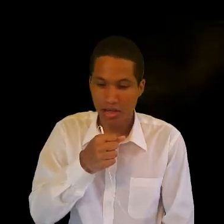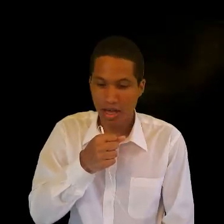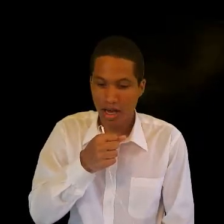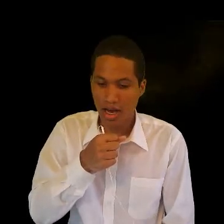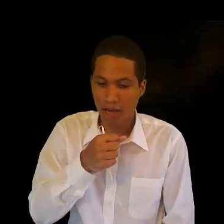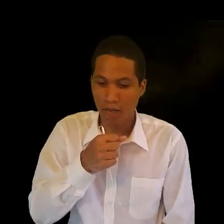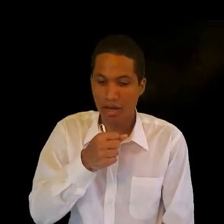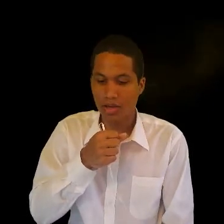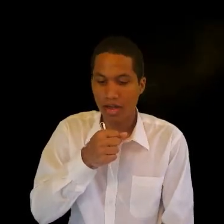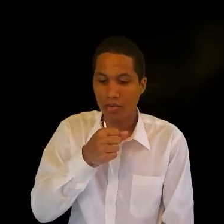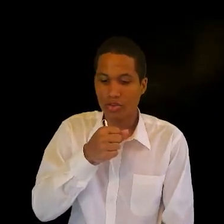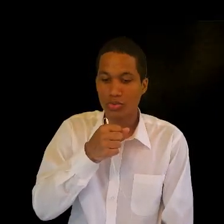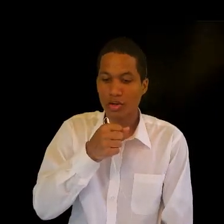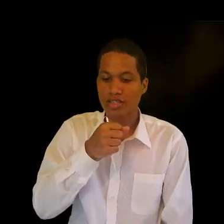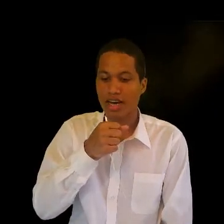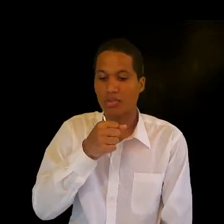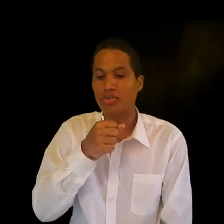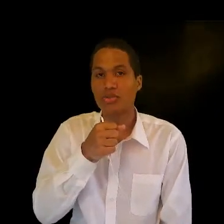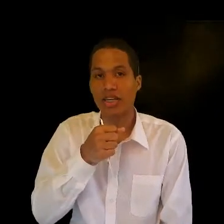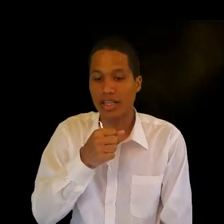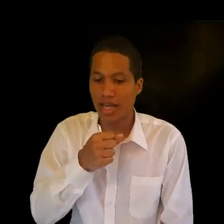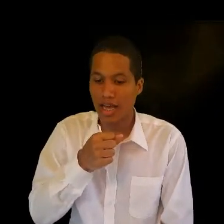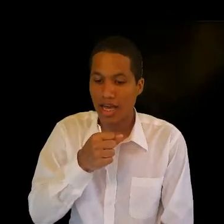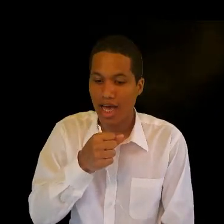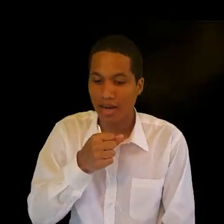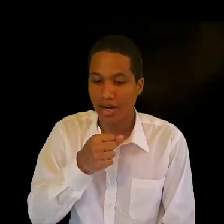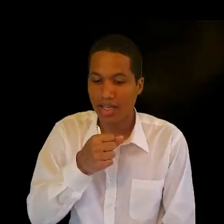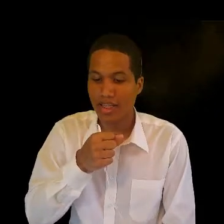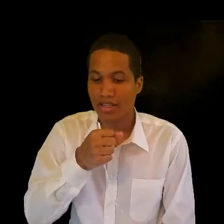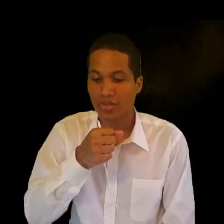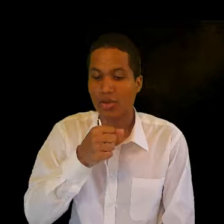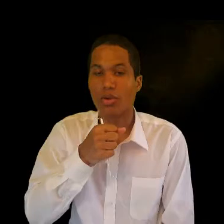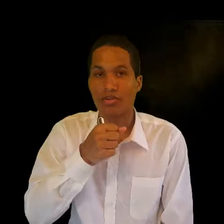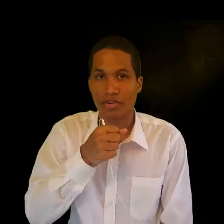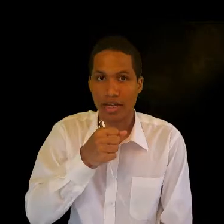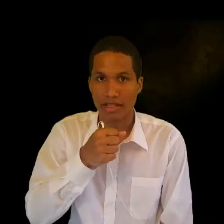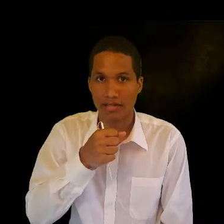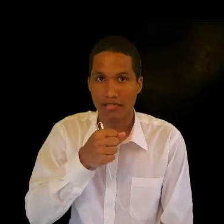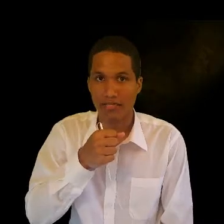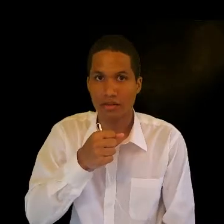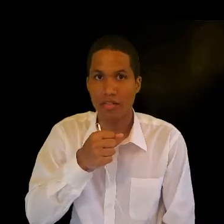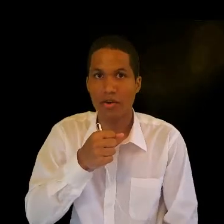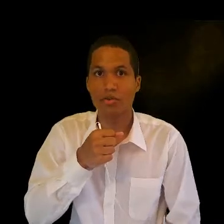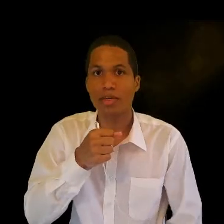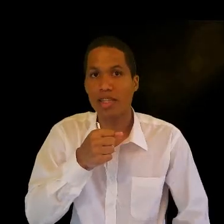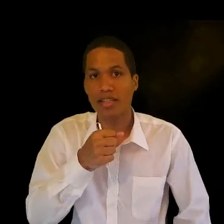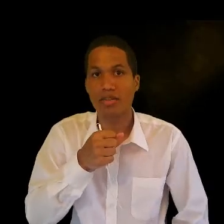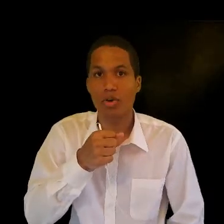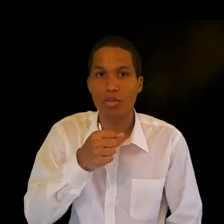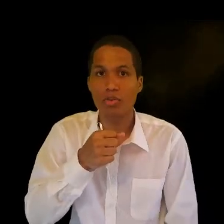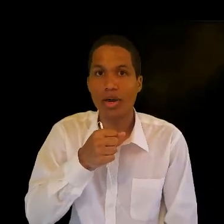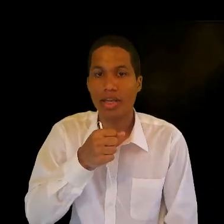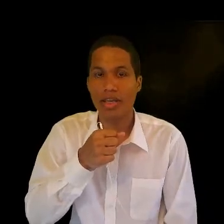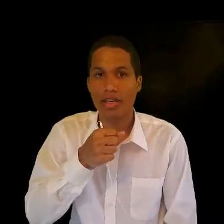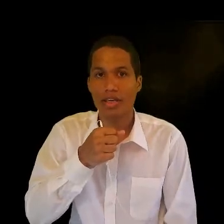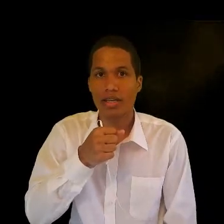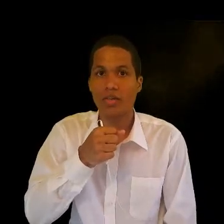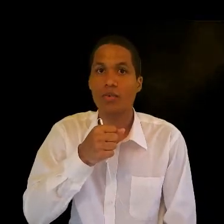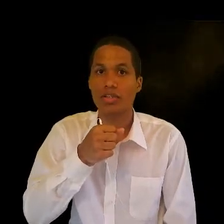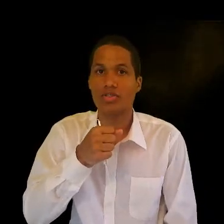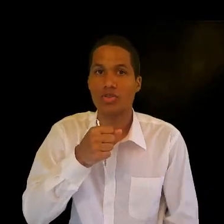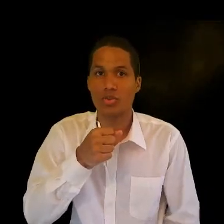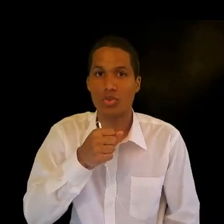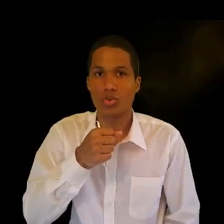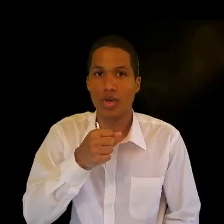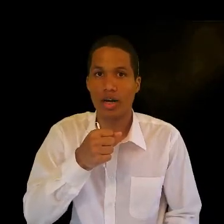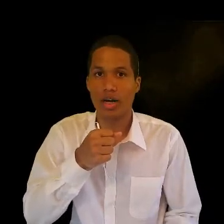While I was walking down the street, I ran into an old friend. That would be like the normal way in